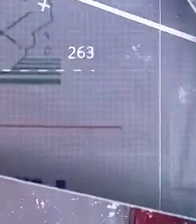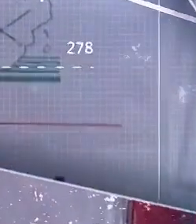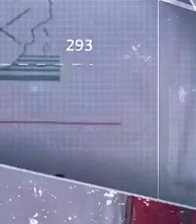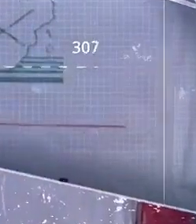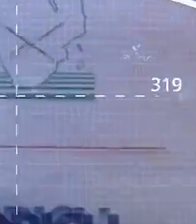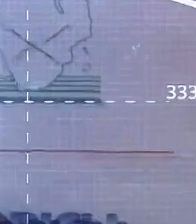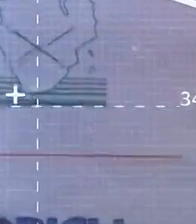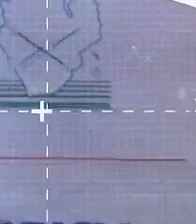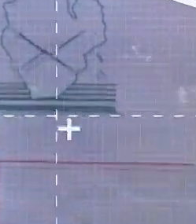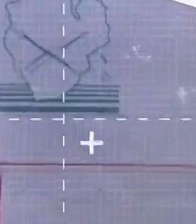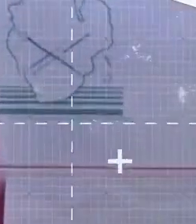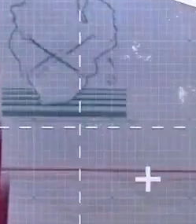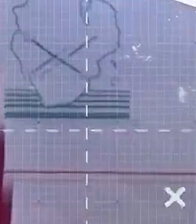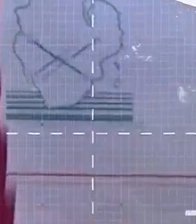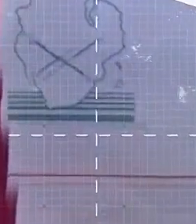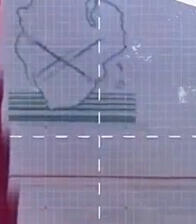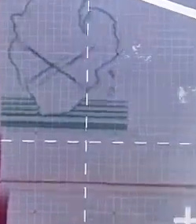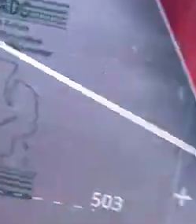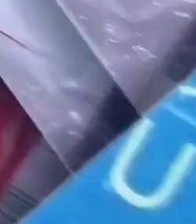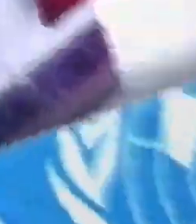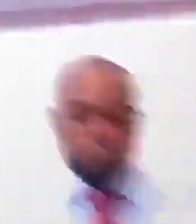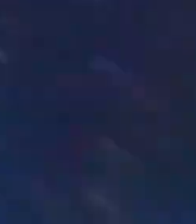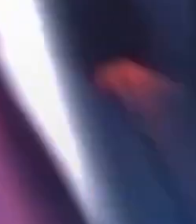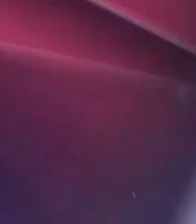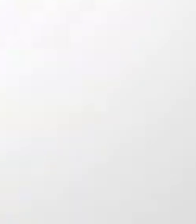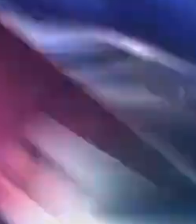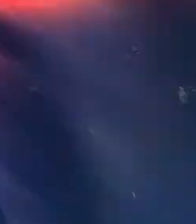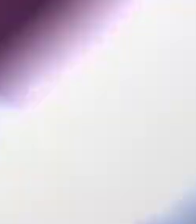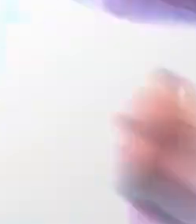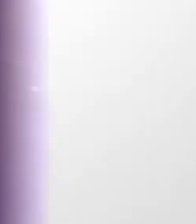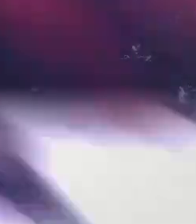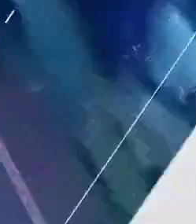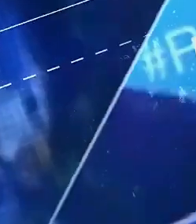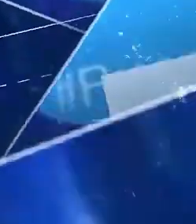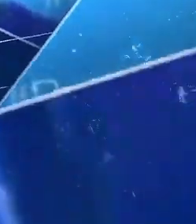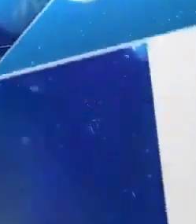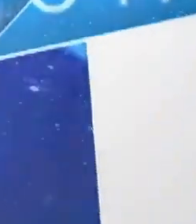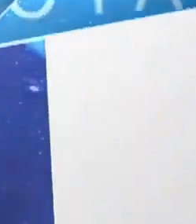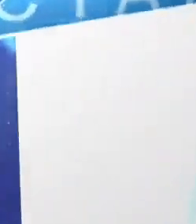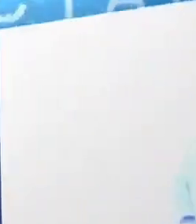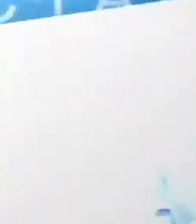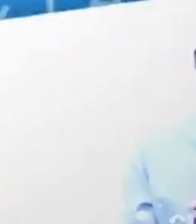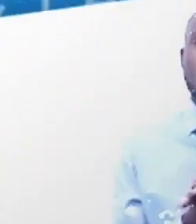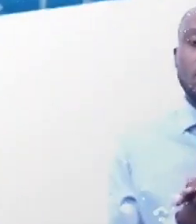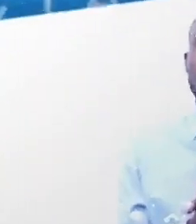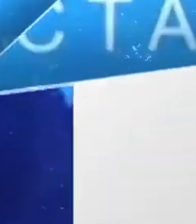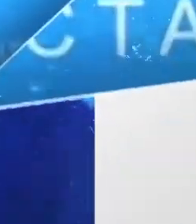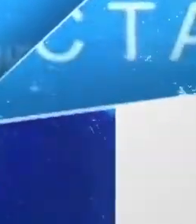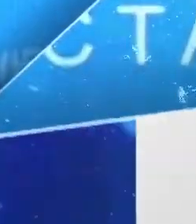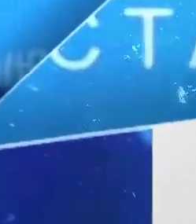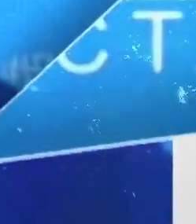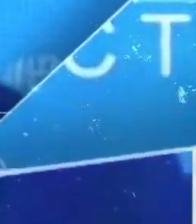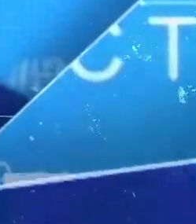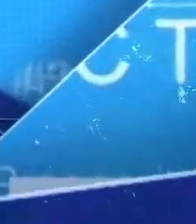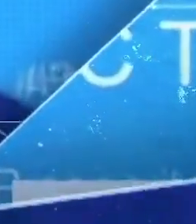We call for policies and practices that put people first. We